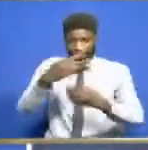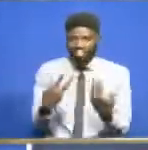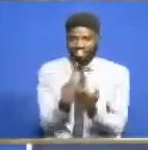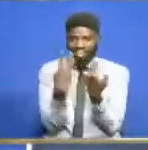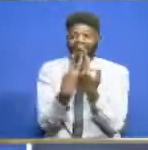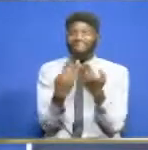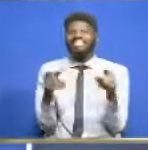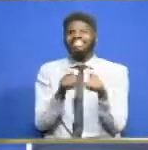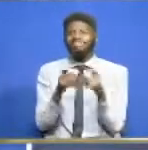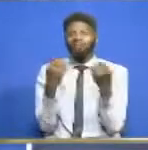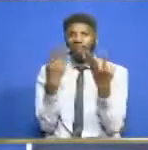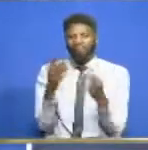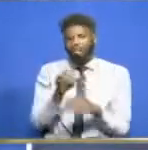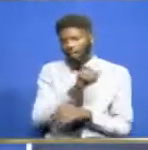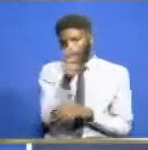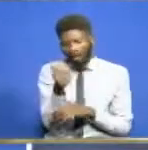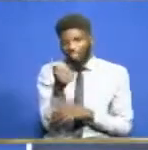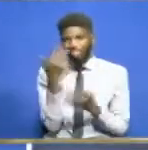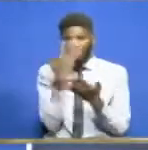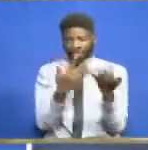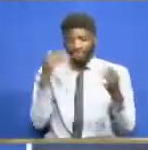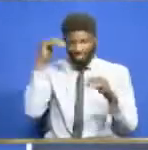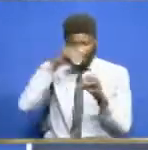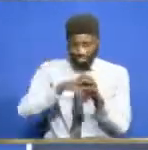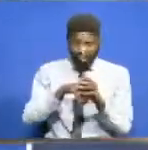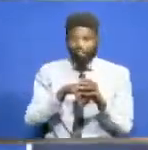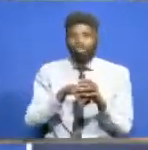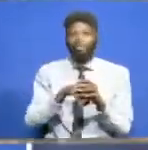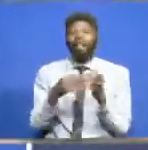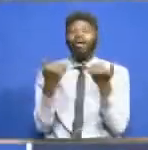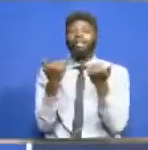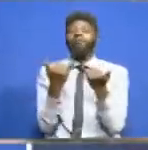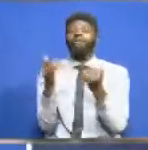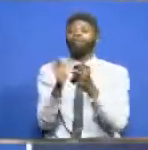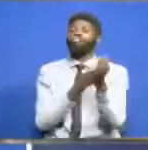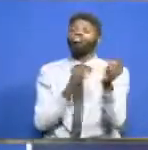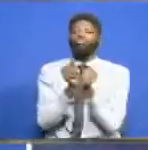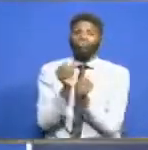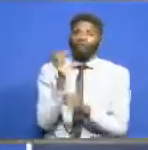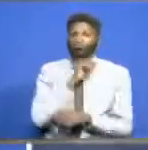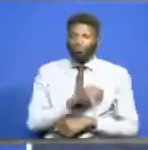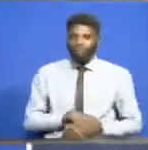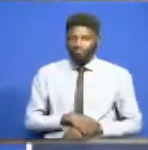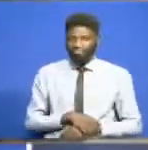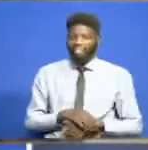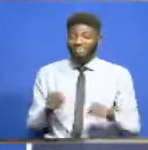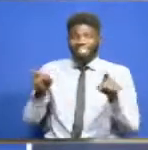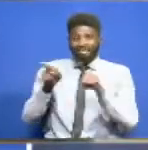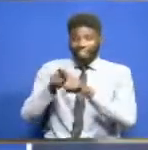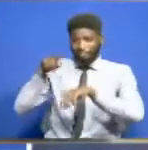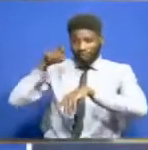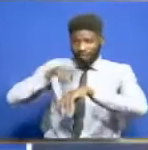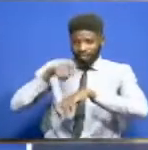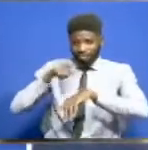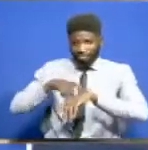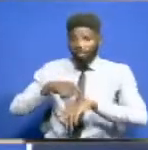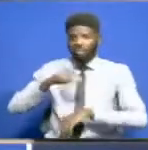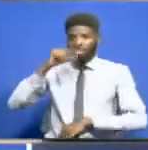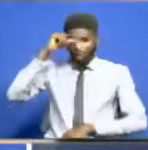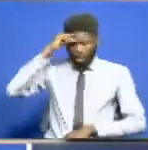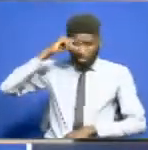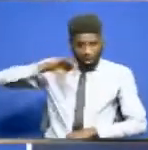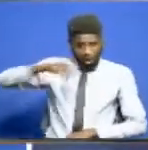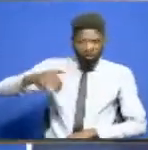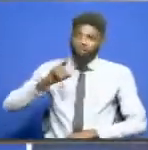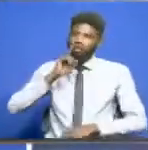other utilities that are within the facility have been destroyed so far. Wakati huo huo, serikali ya kaunti imedhibitisha